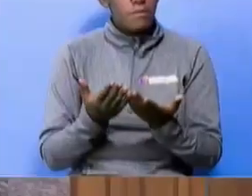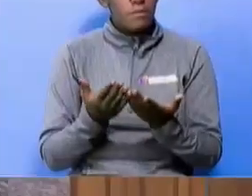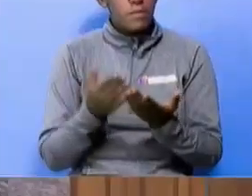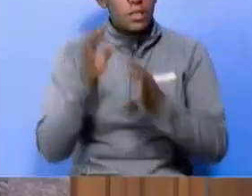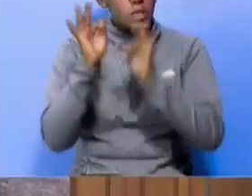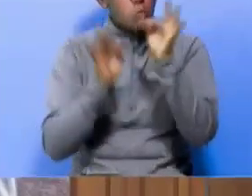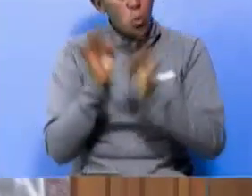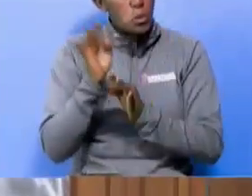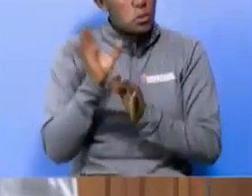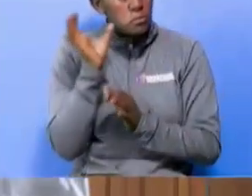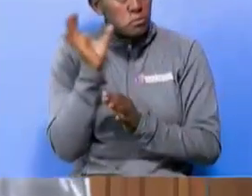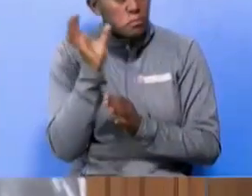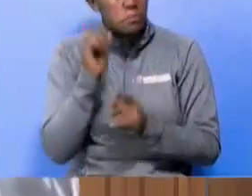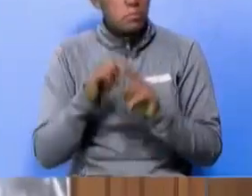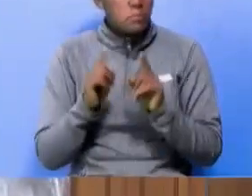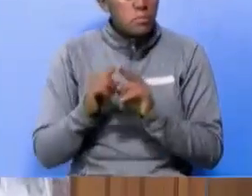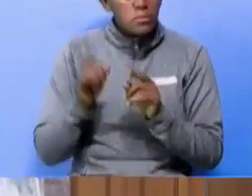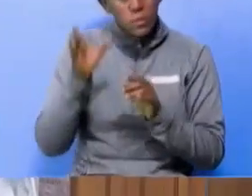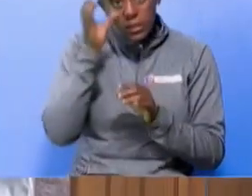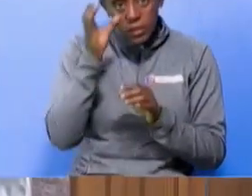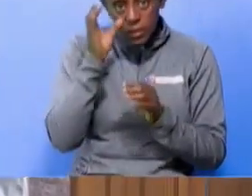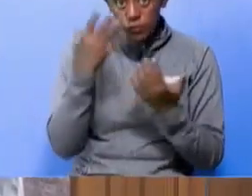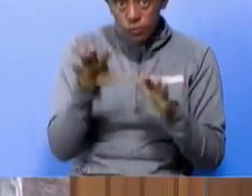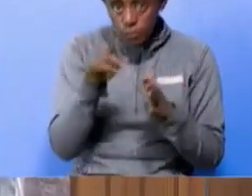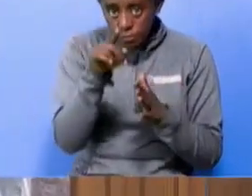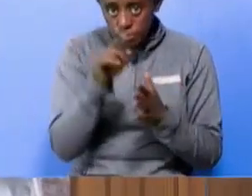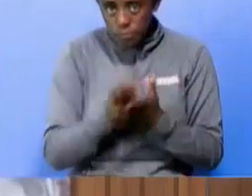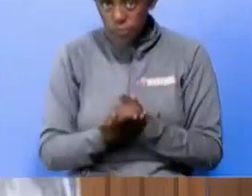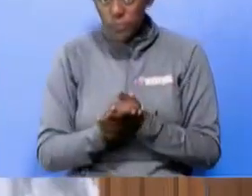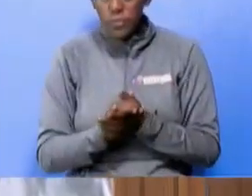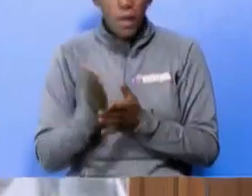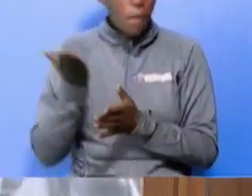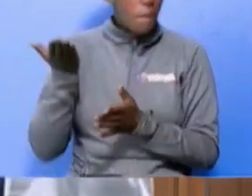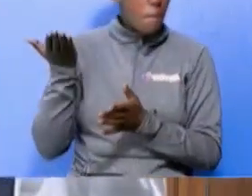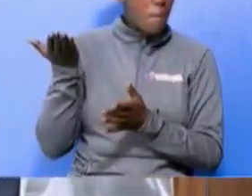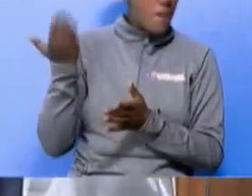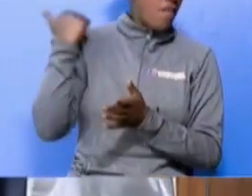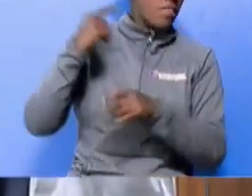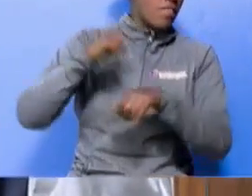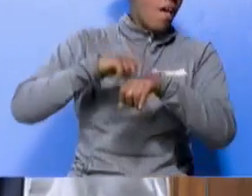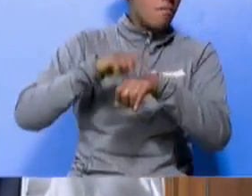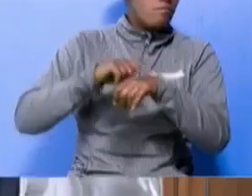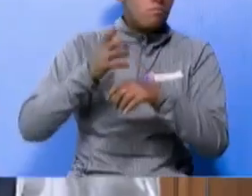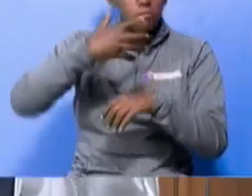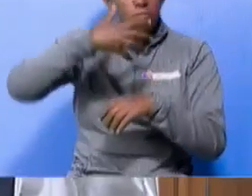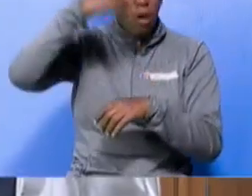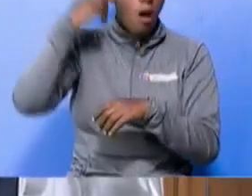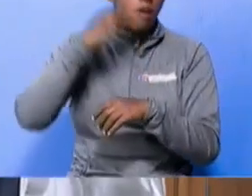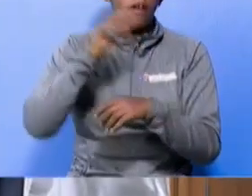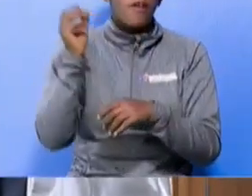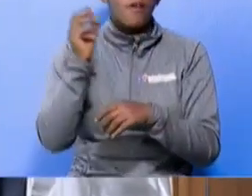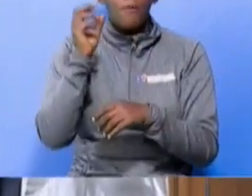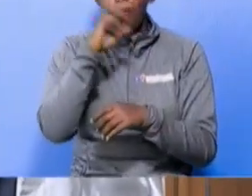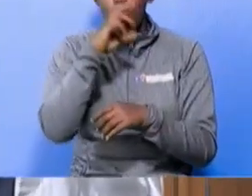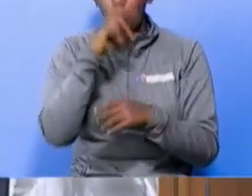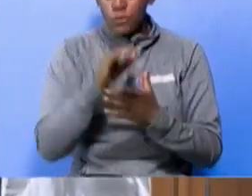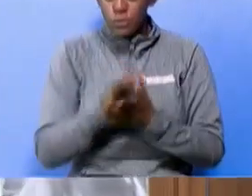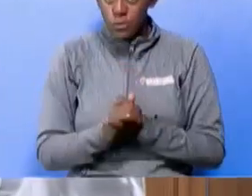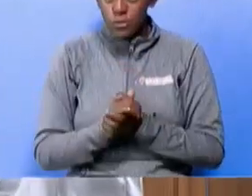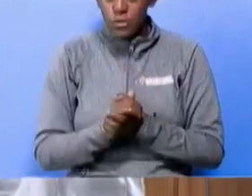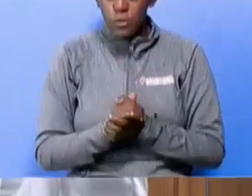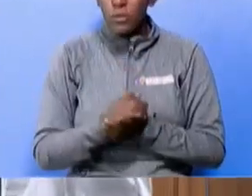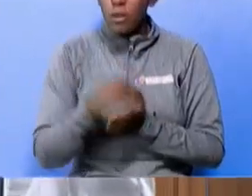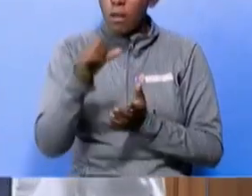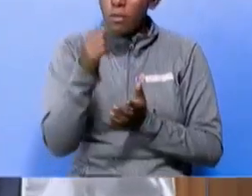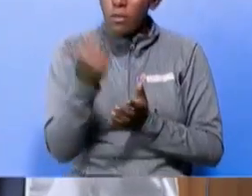the story that we spoke in the previous time about a lion and a mouse. And the other one